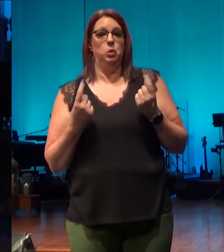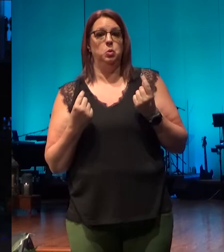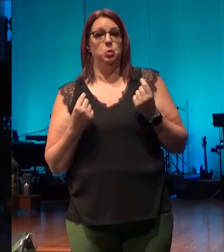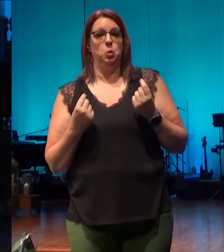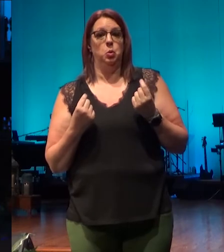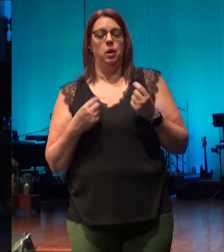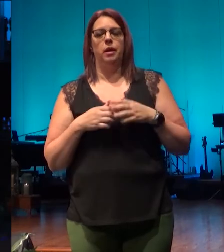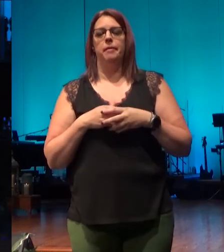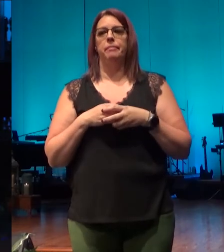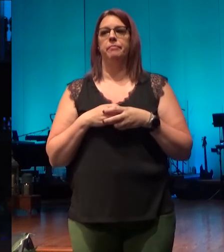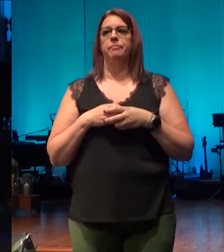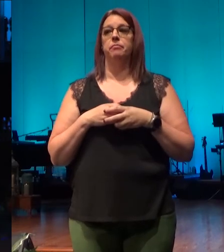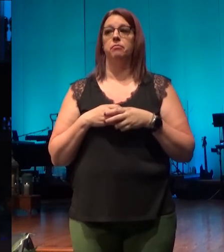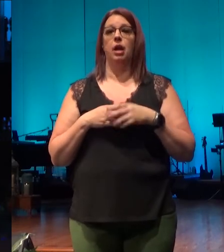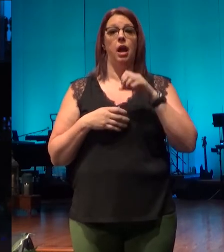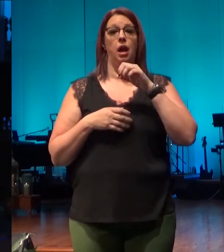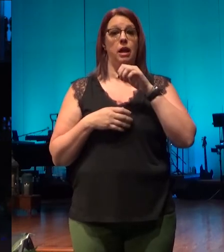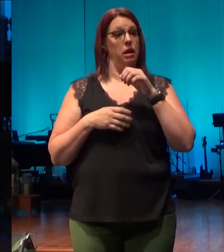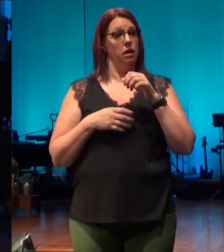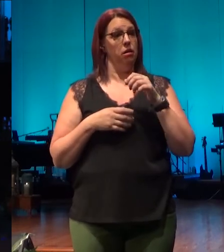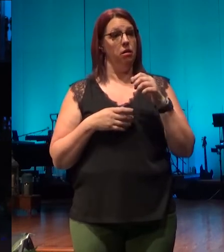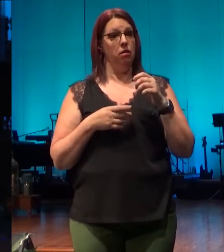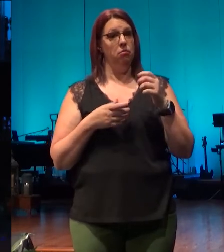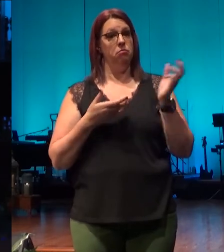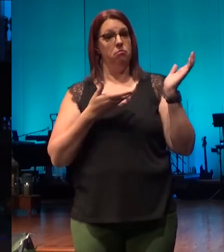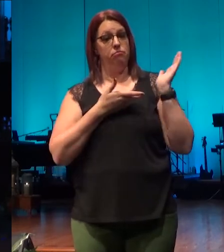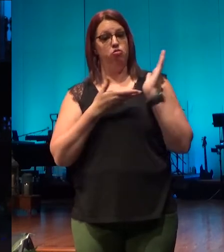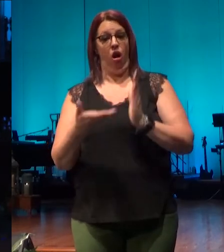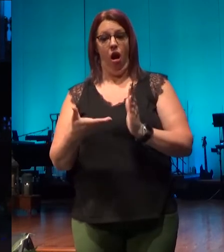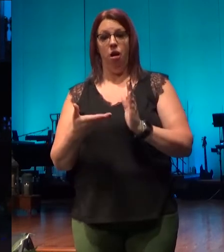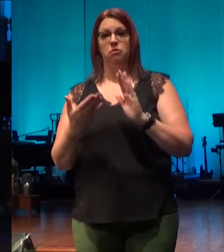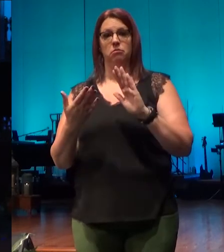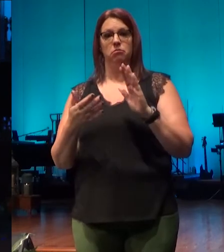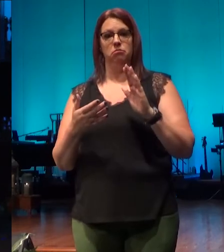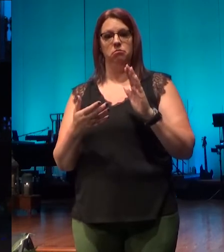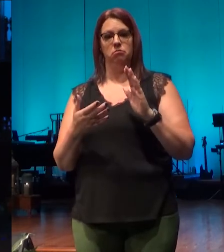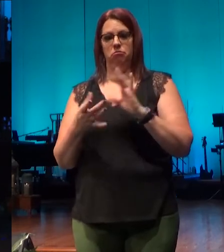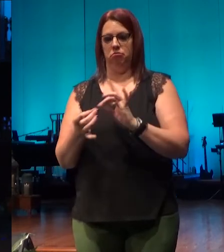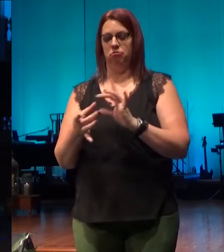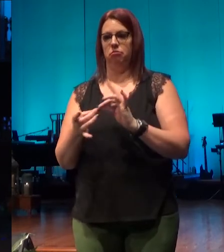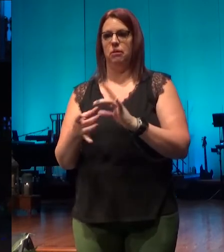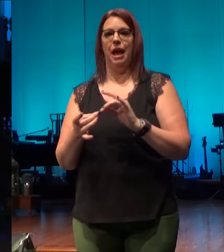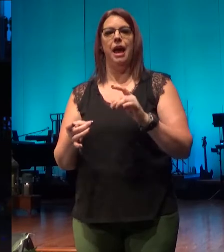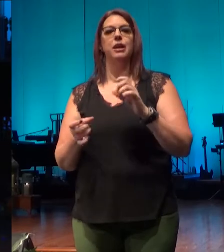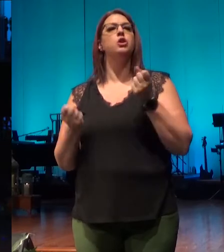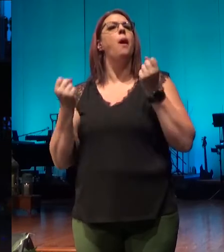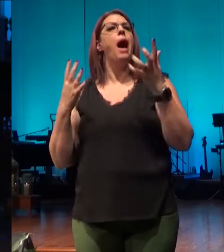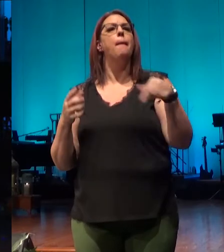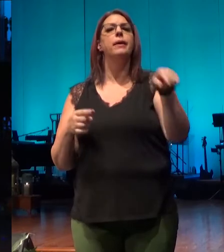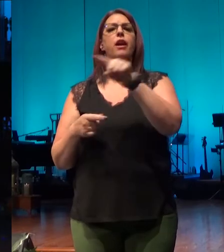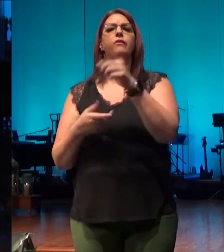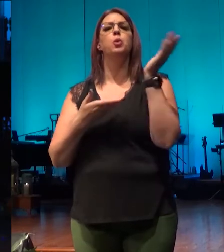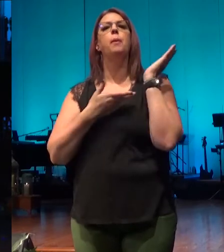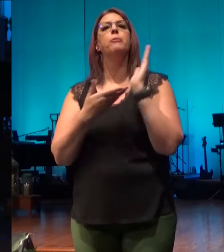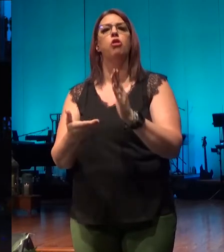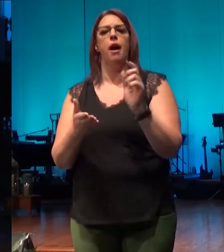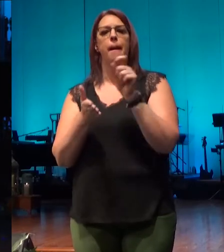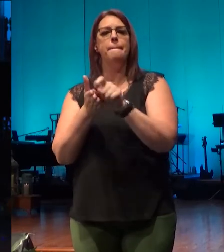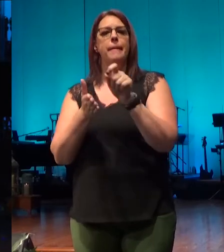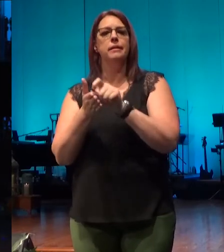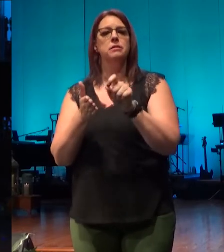did not come unprepared. He said to the community, "How many of you have brought a pencil?" And people raised their hand with the pencil. And then he